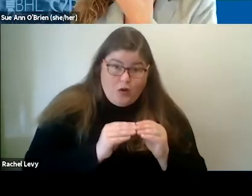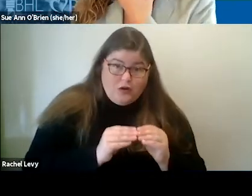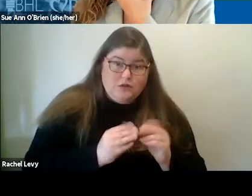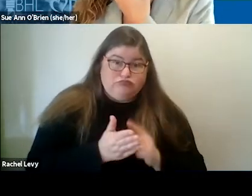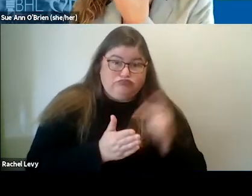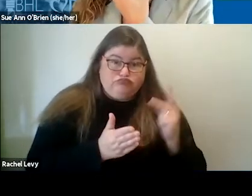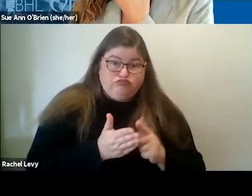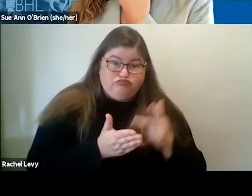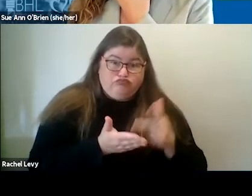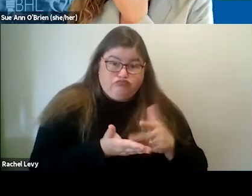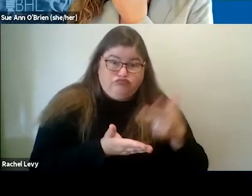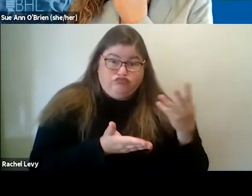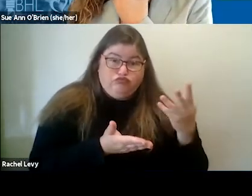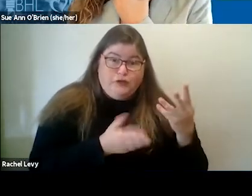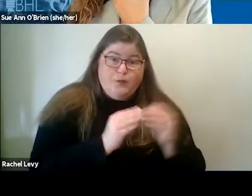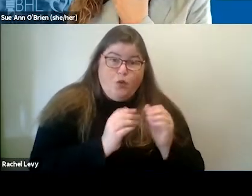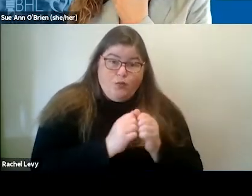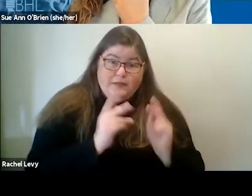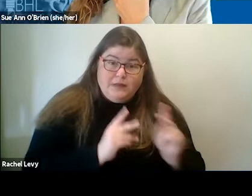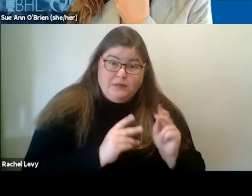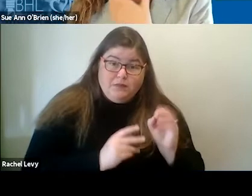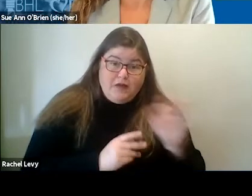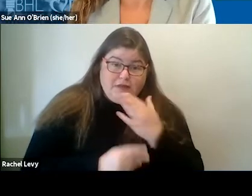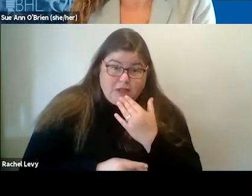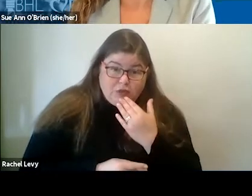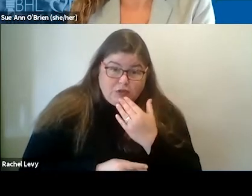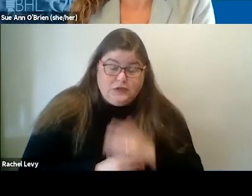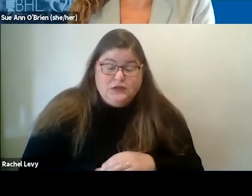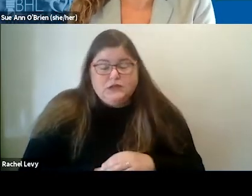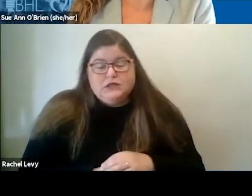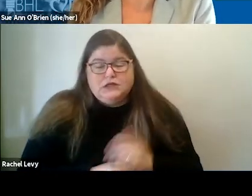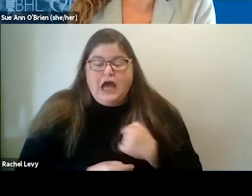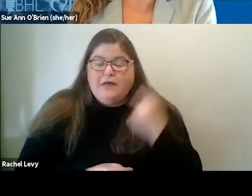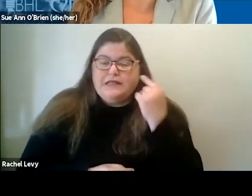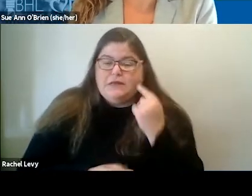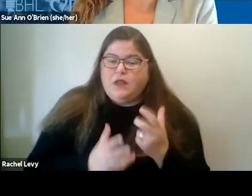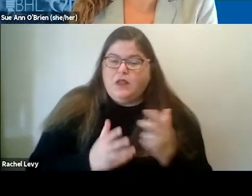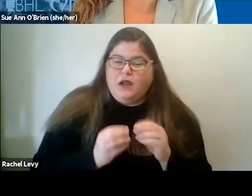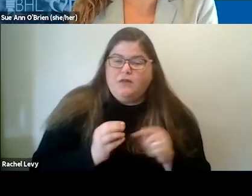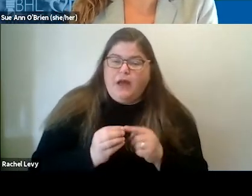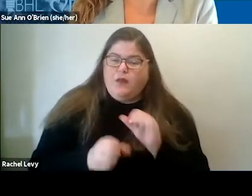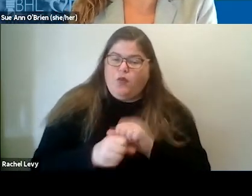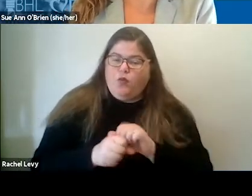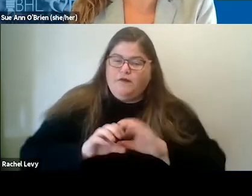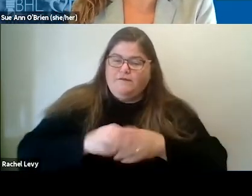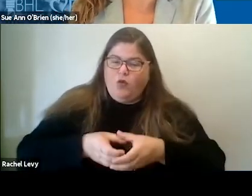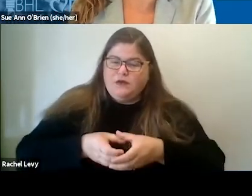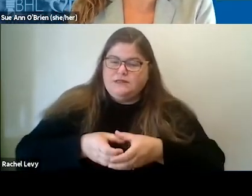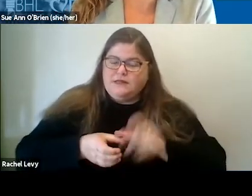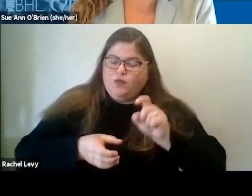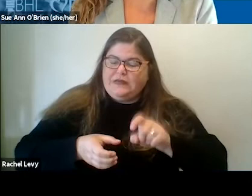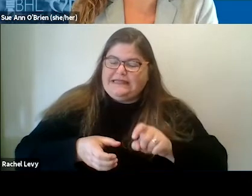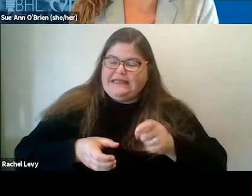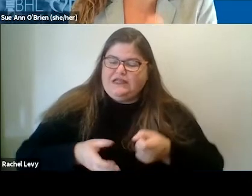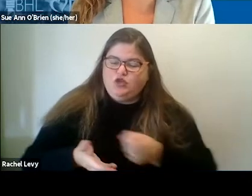is about equity, as a portion of it, I've been really thinking a lot about the workforce that is needed to